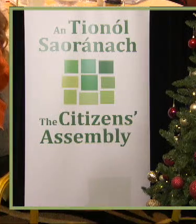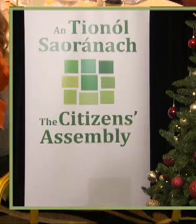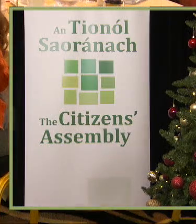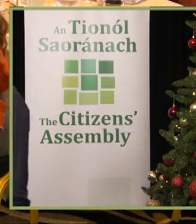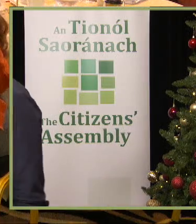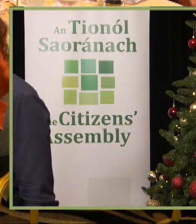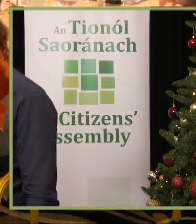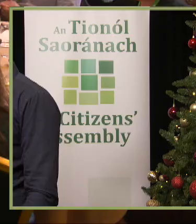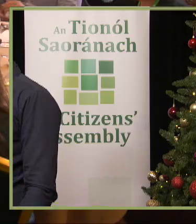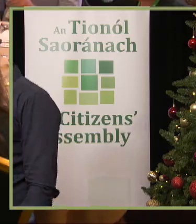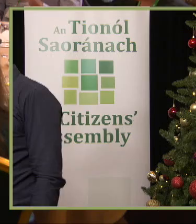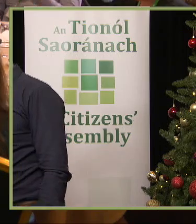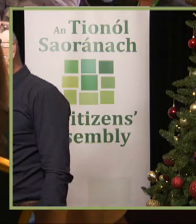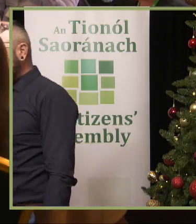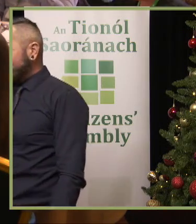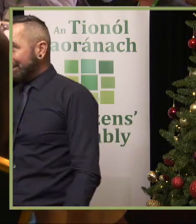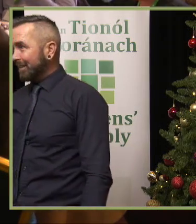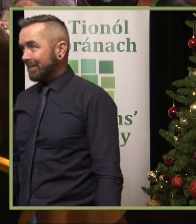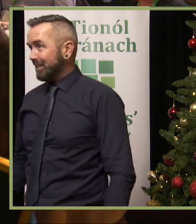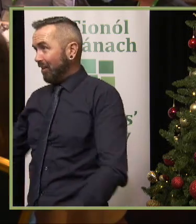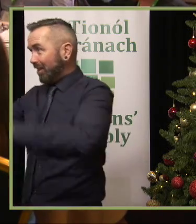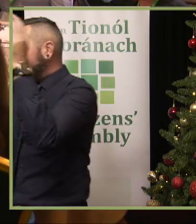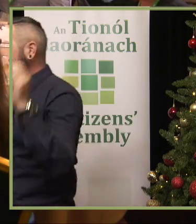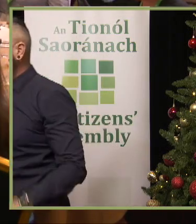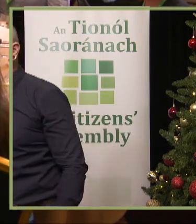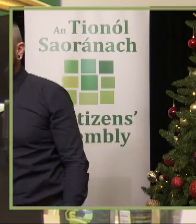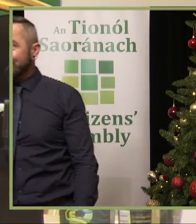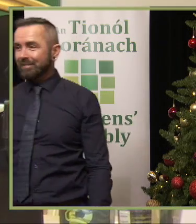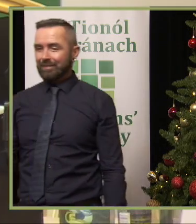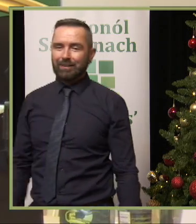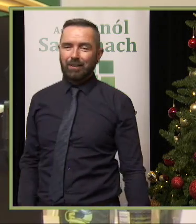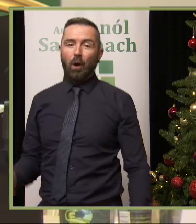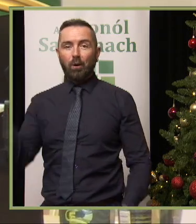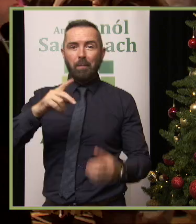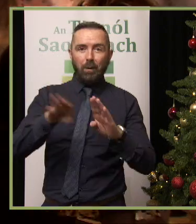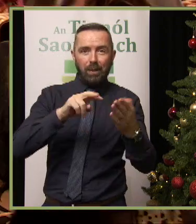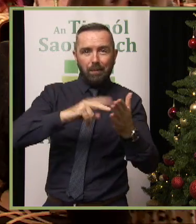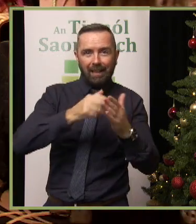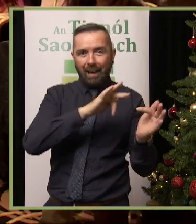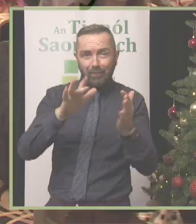I'll come back with a plan after 15 minutes.